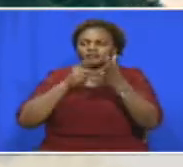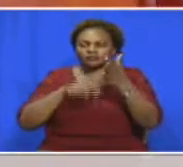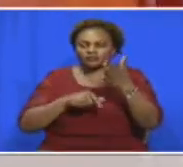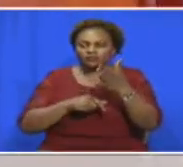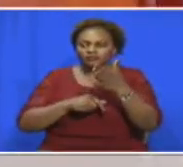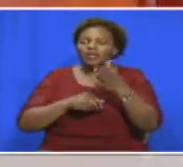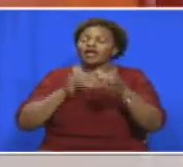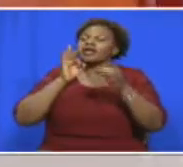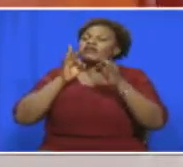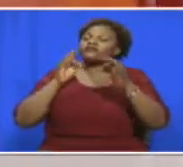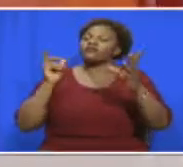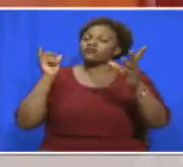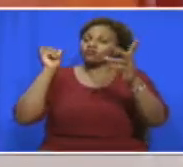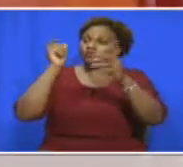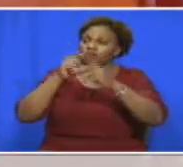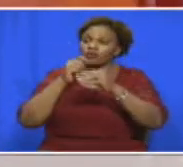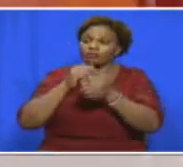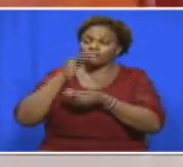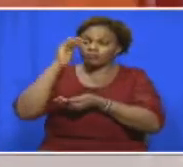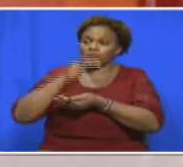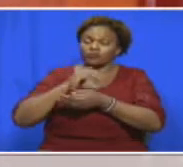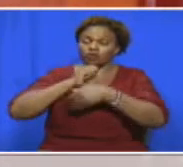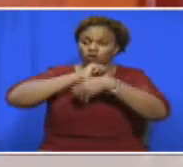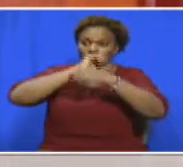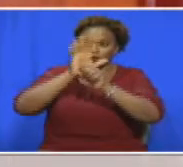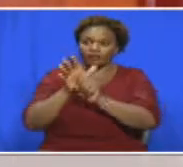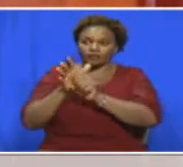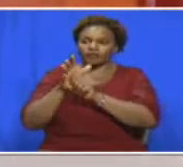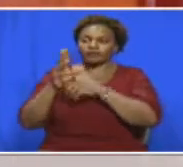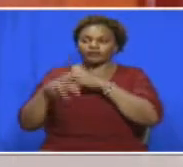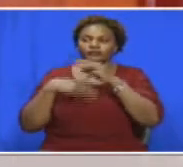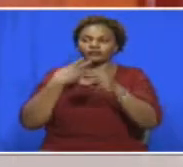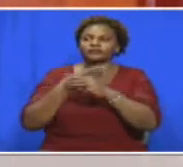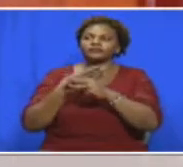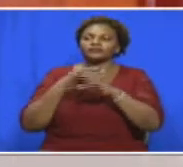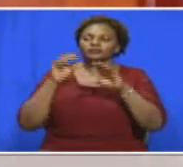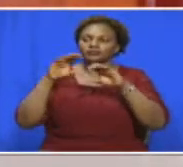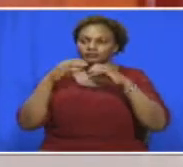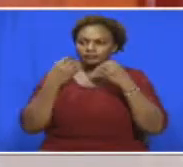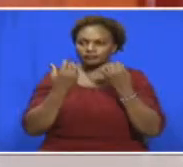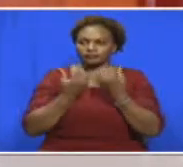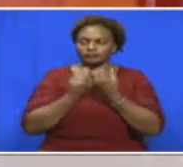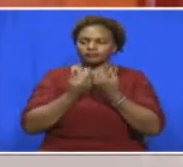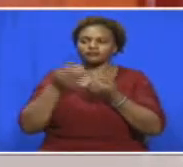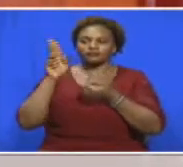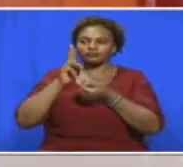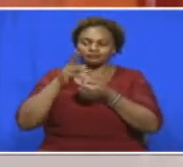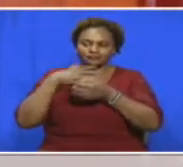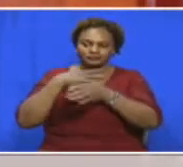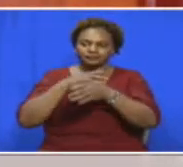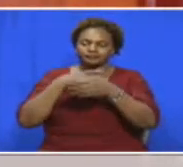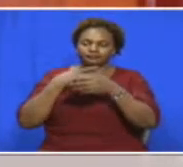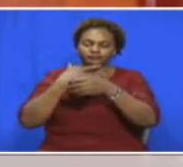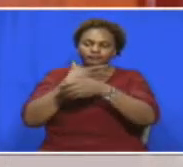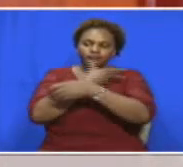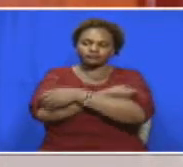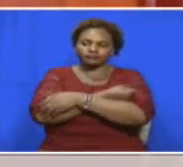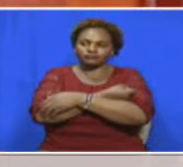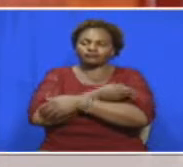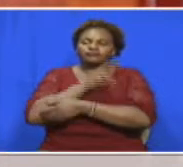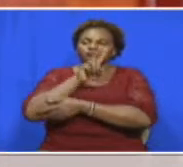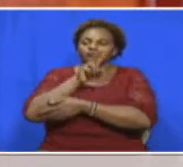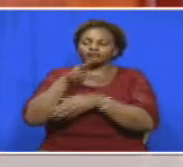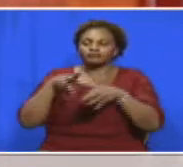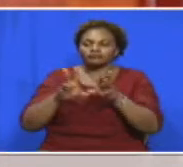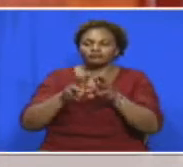your goal is to reduce the burden of COVID-19 globally or in a community using vaccines, there are two